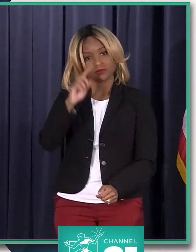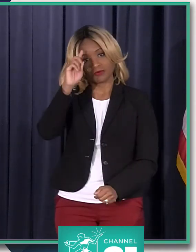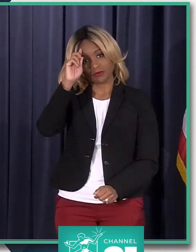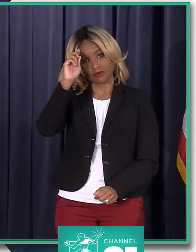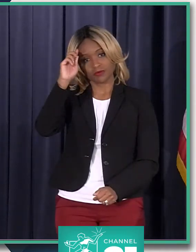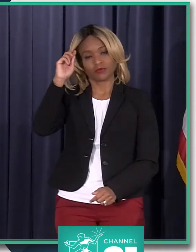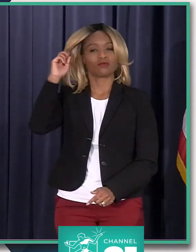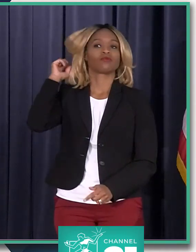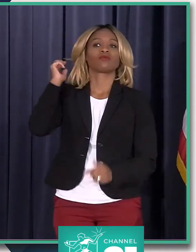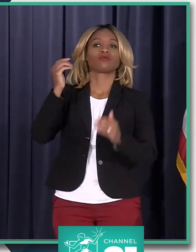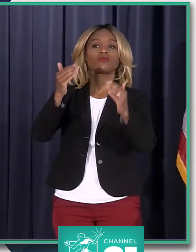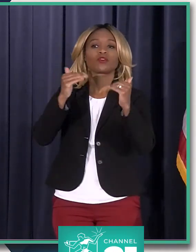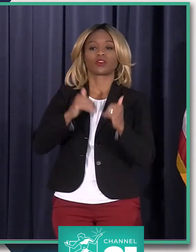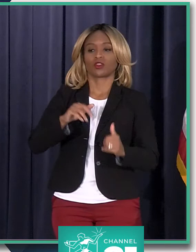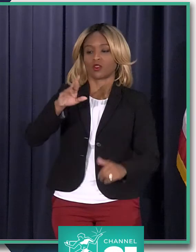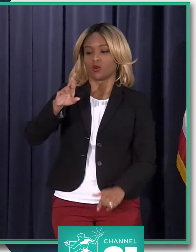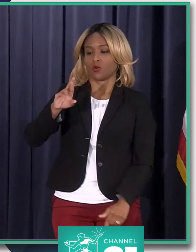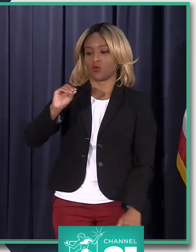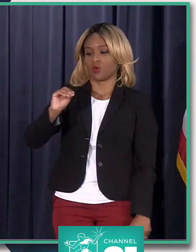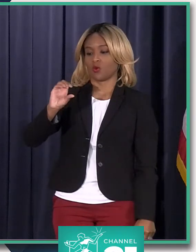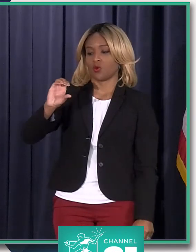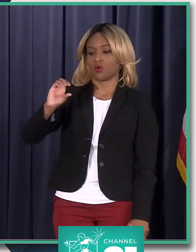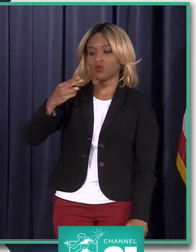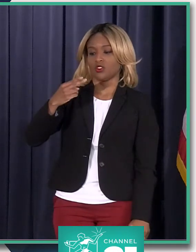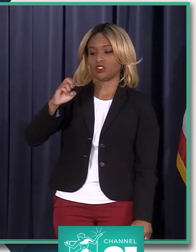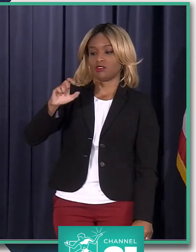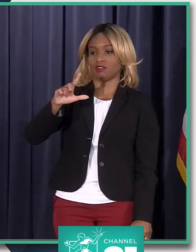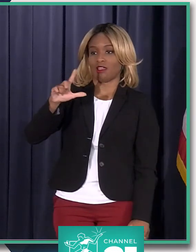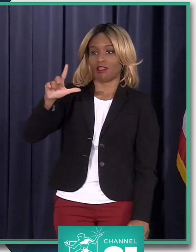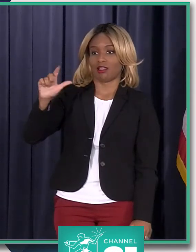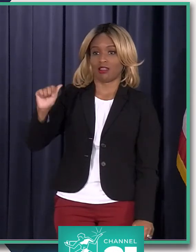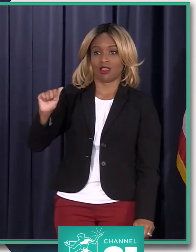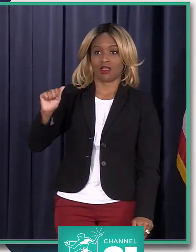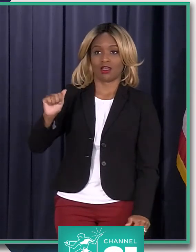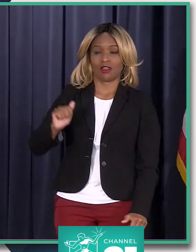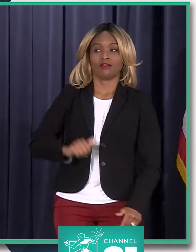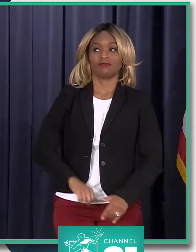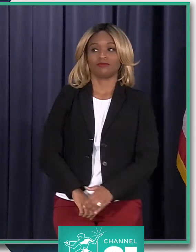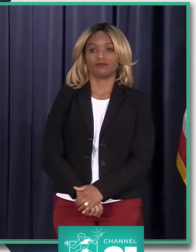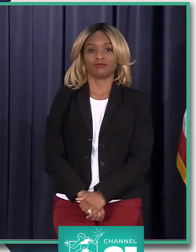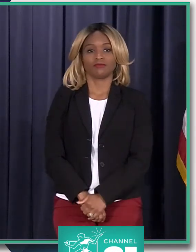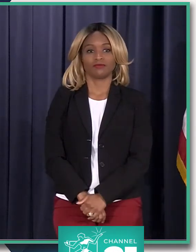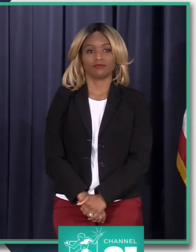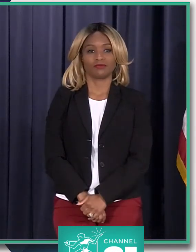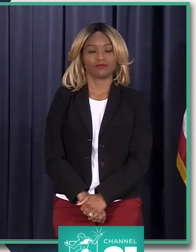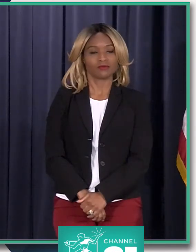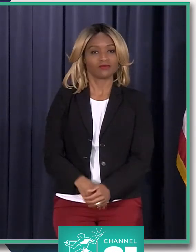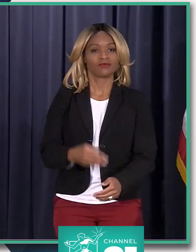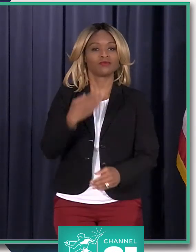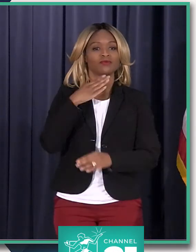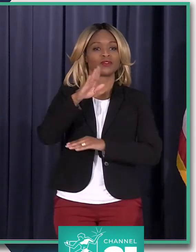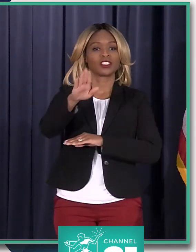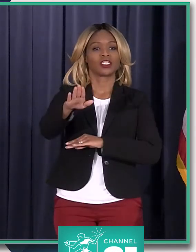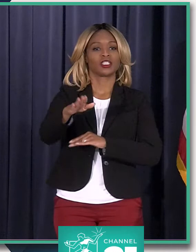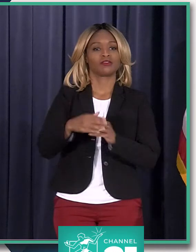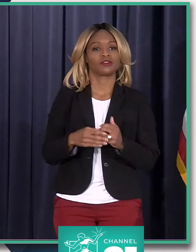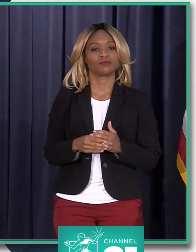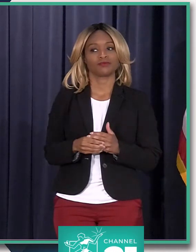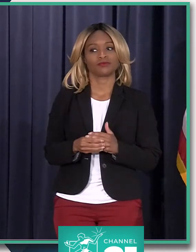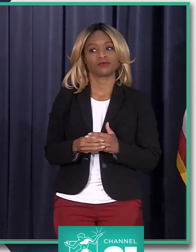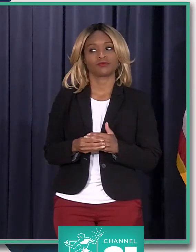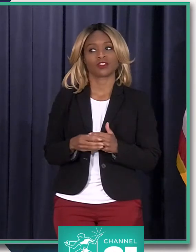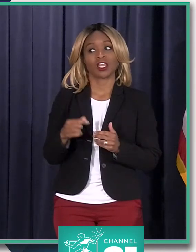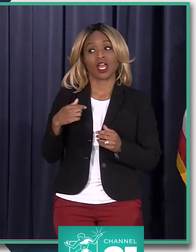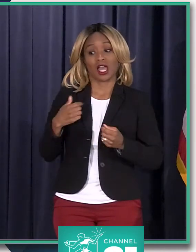Next is Rochella. Rochella, you are up. Good evening, Mayor. Good evening. I stay in